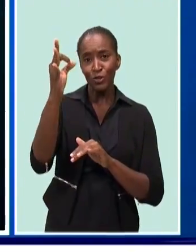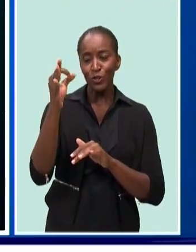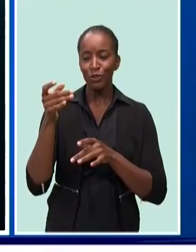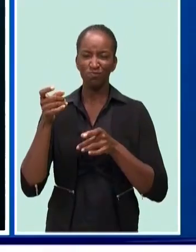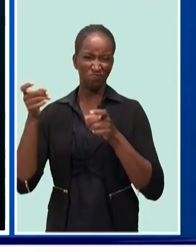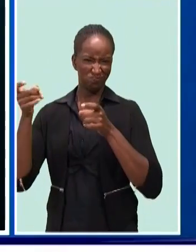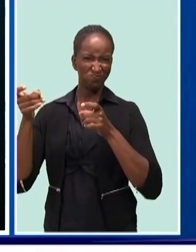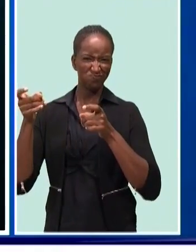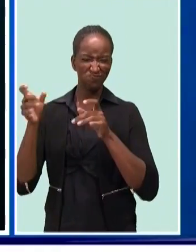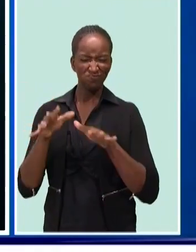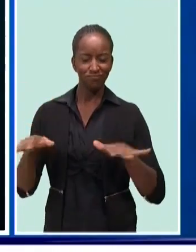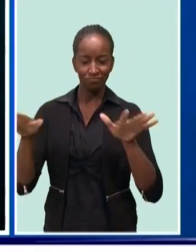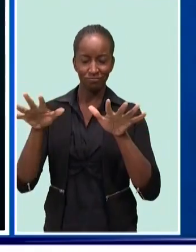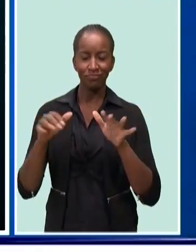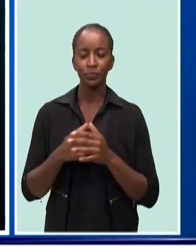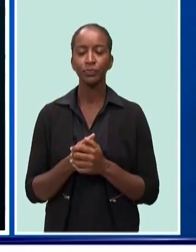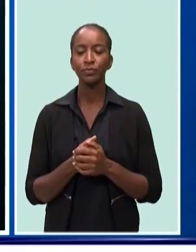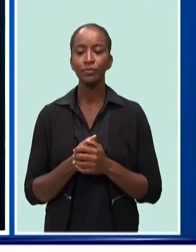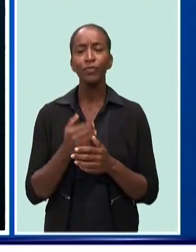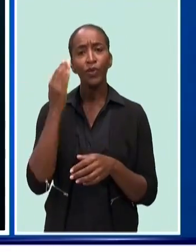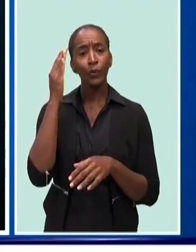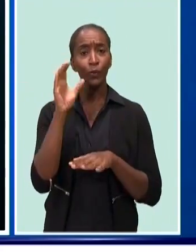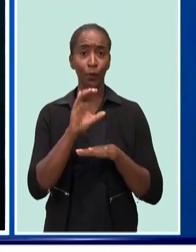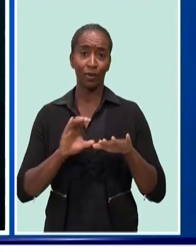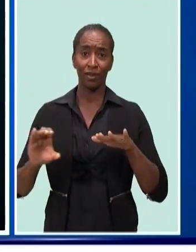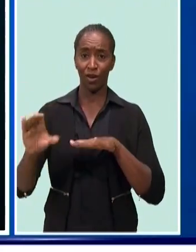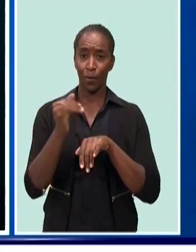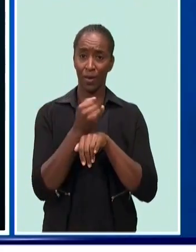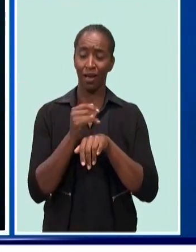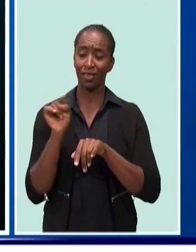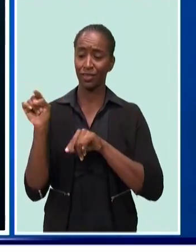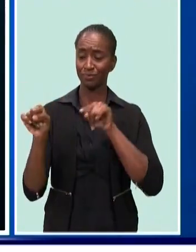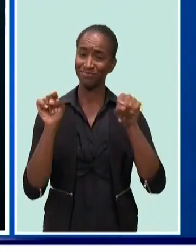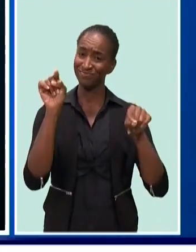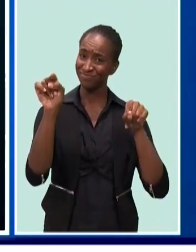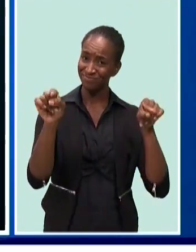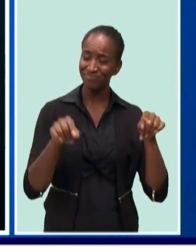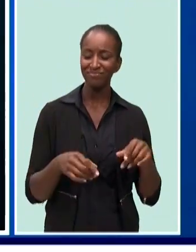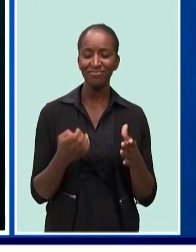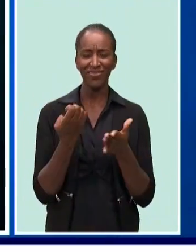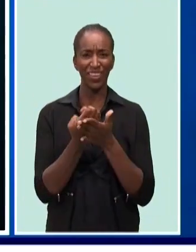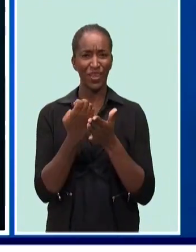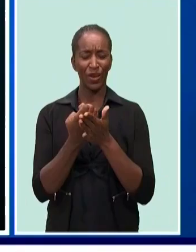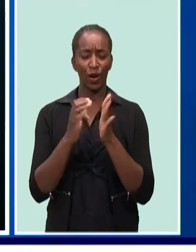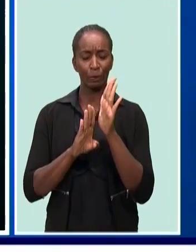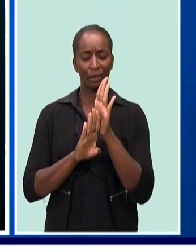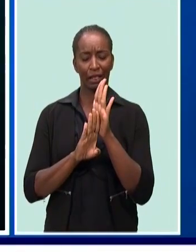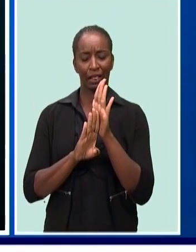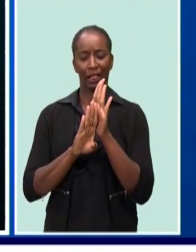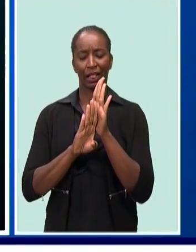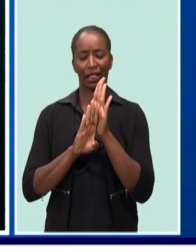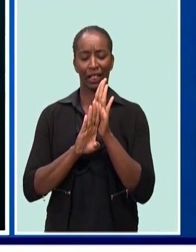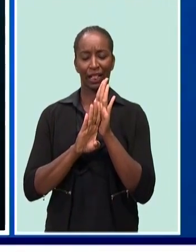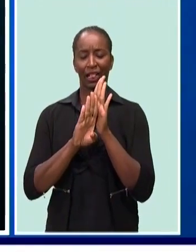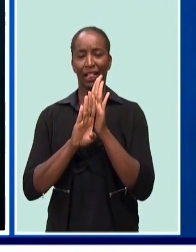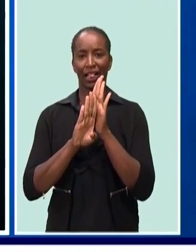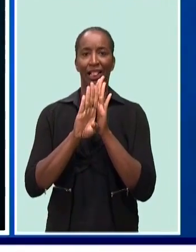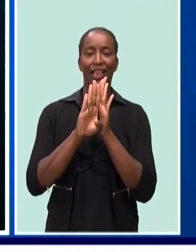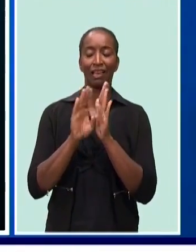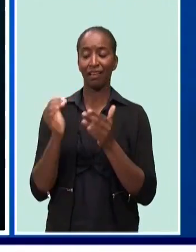sluggish economic growth in Caribbean countries has resulted in increased unemployment among youth, and in particular, young